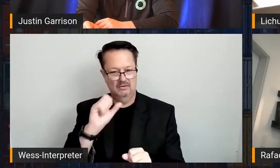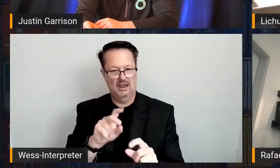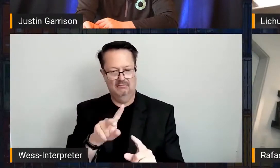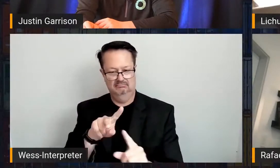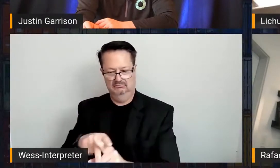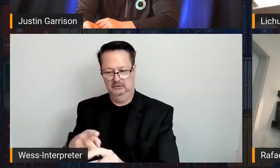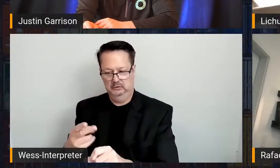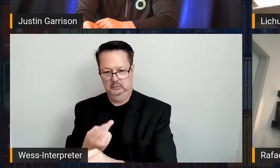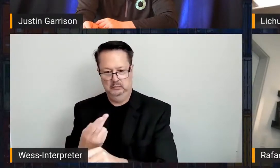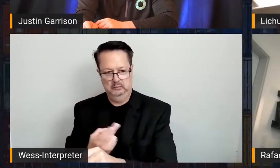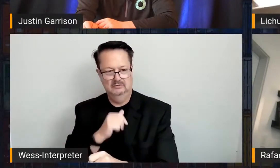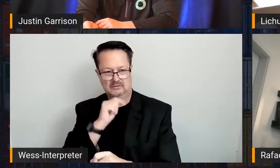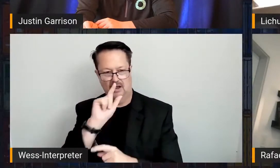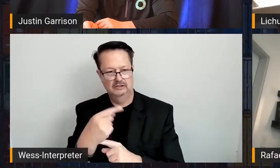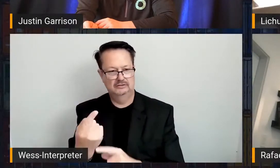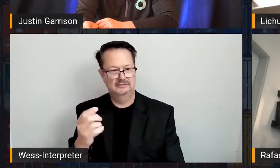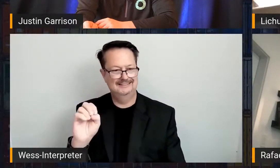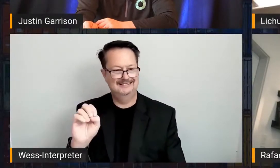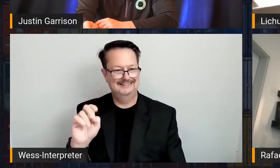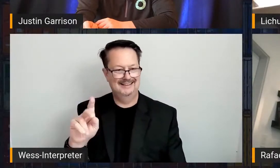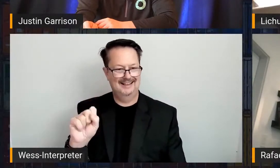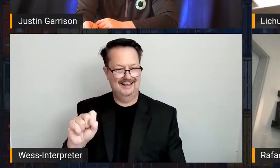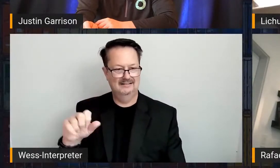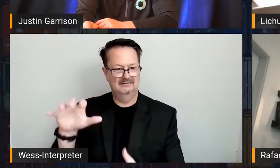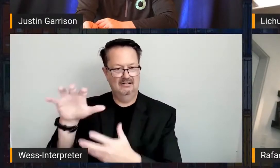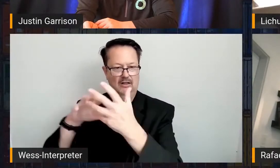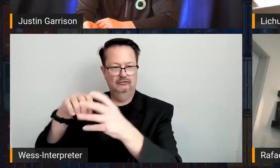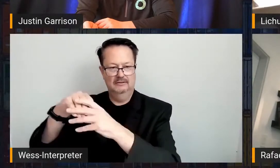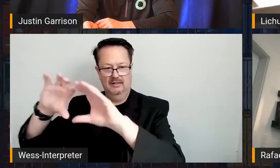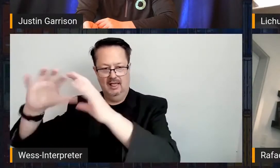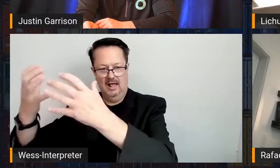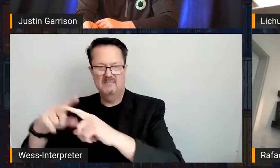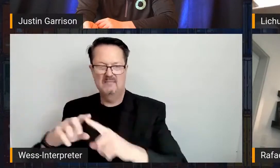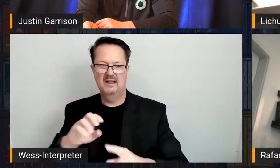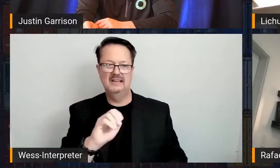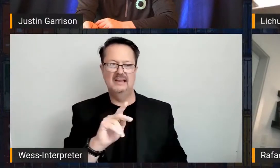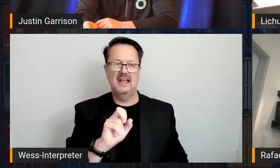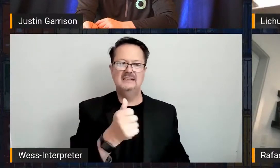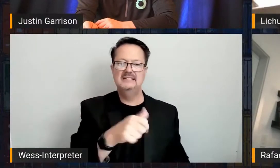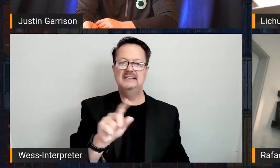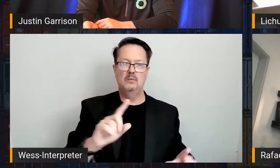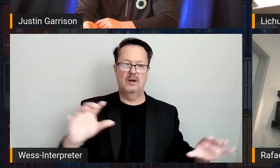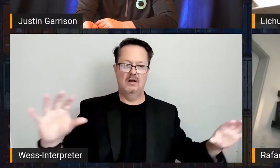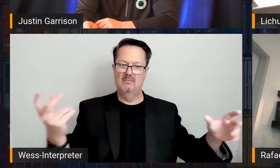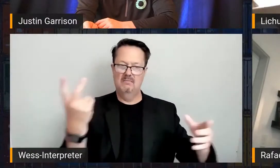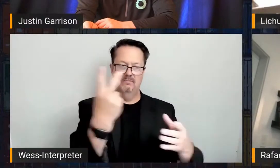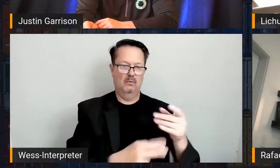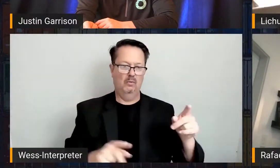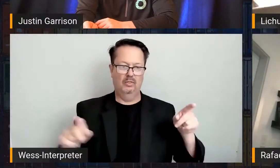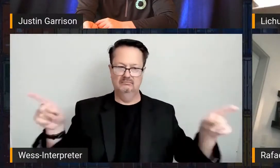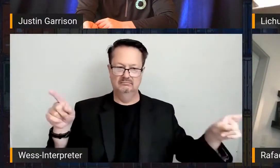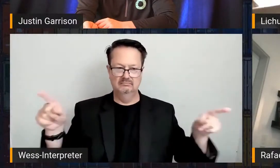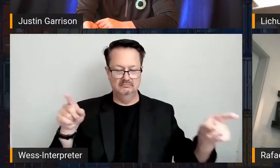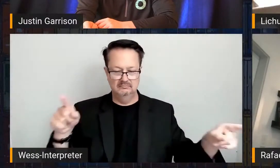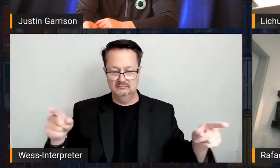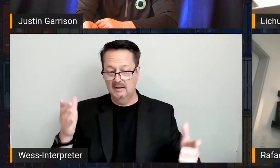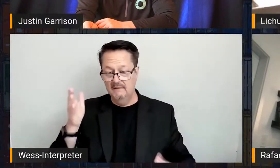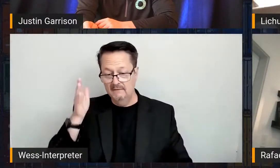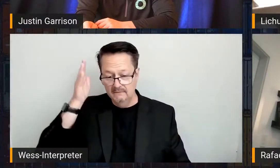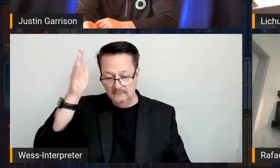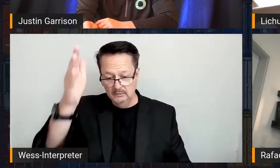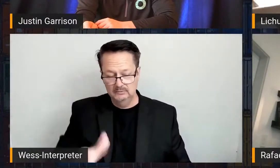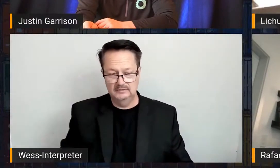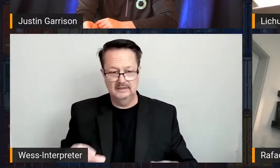just on EKS cluster in the cloud, but also on EKS Anywhere and possibly future connected cluster as